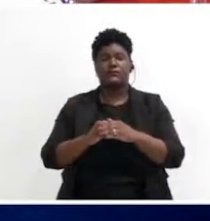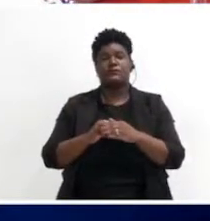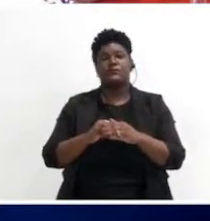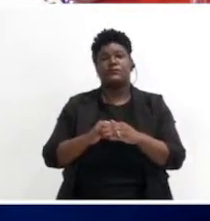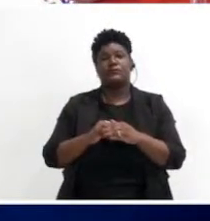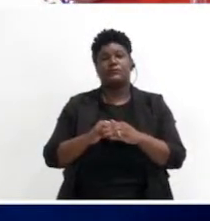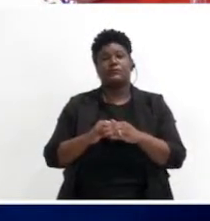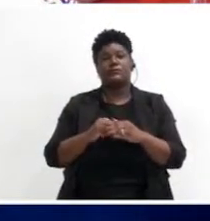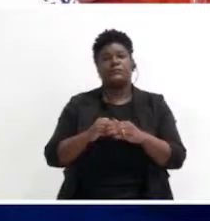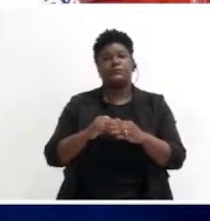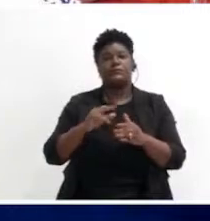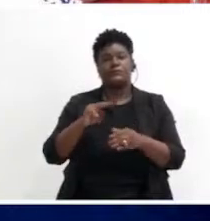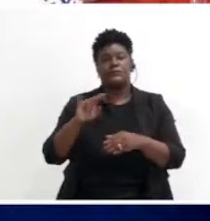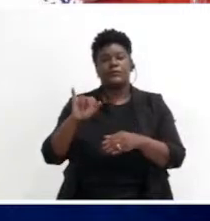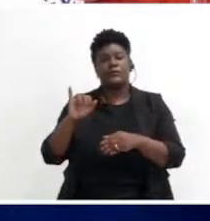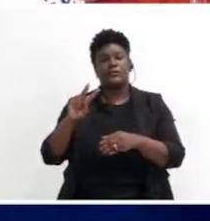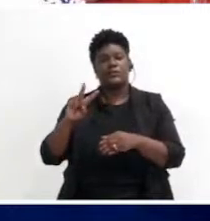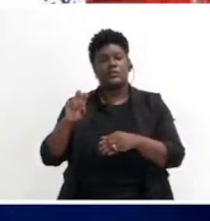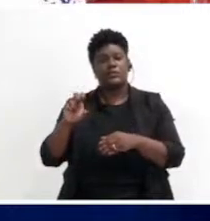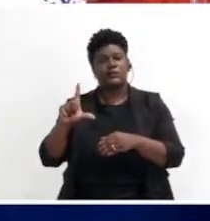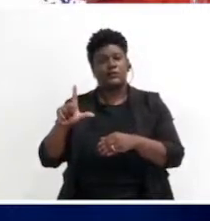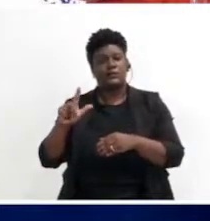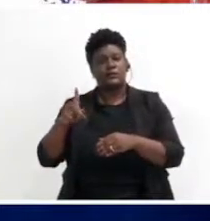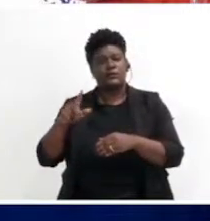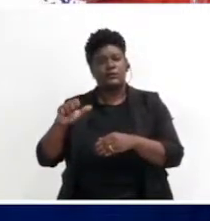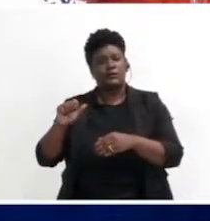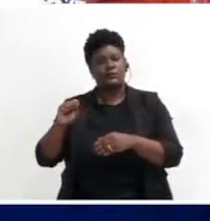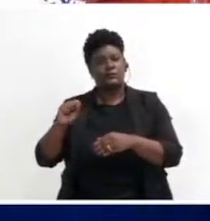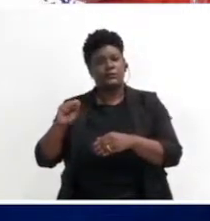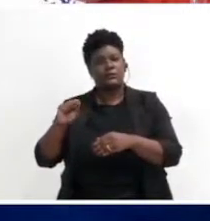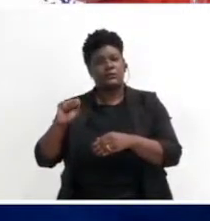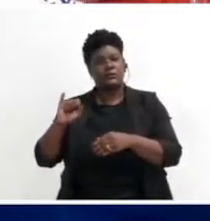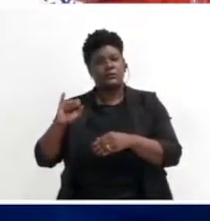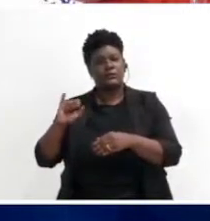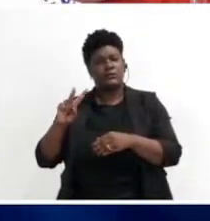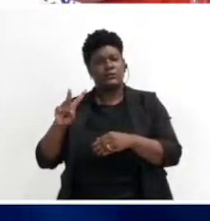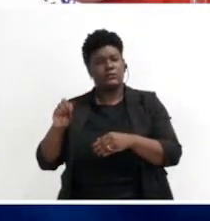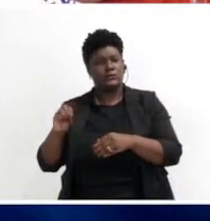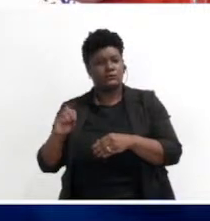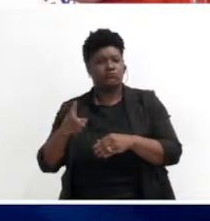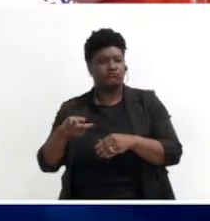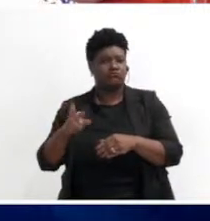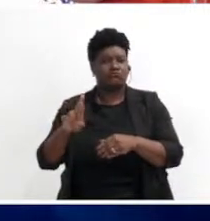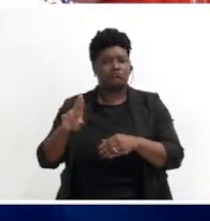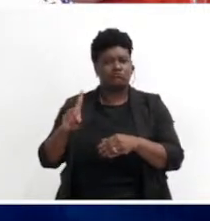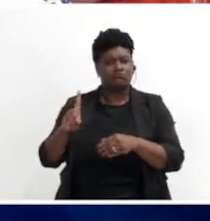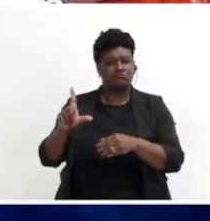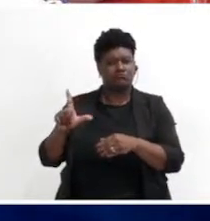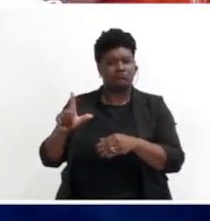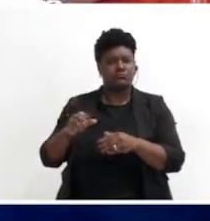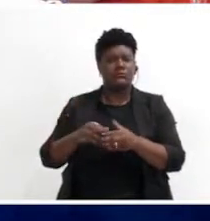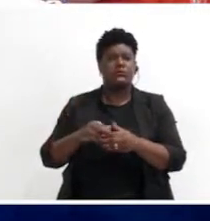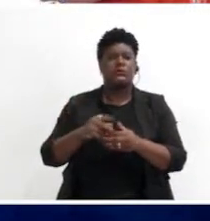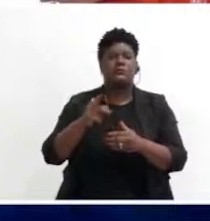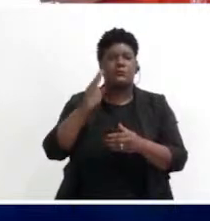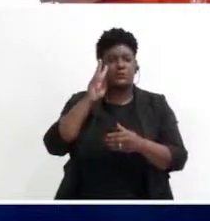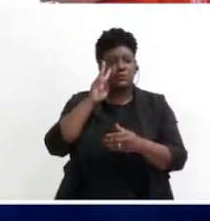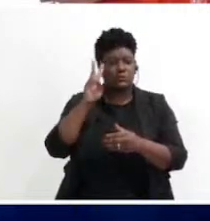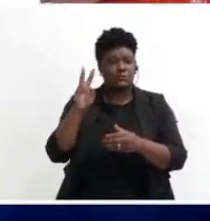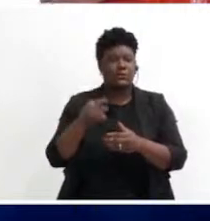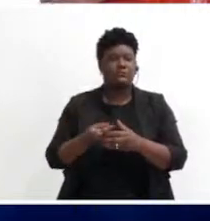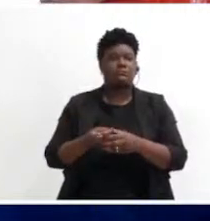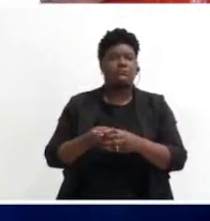that an RDL. And you can see here in the green and blue, what they're using this for is